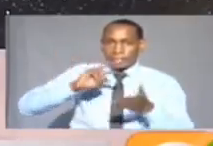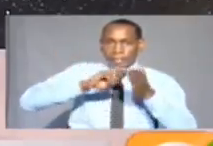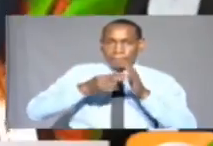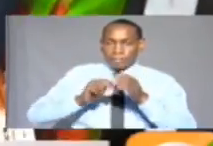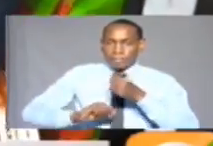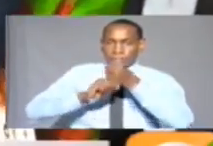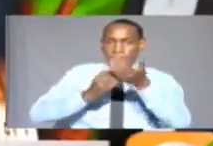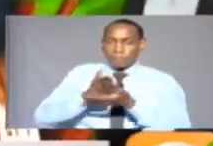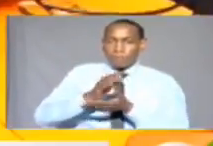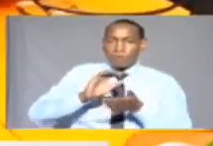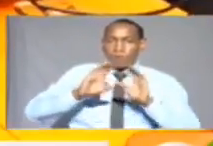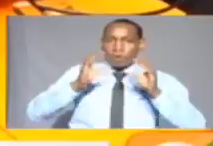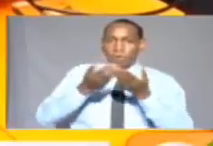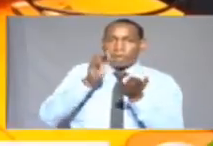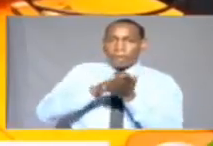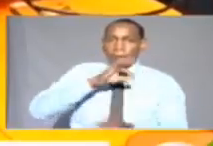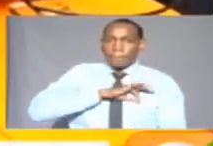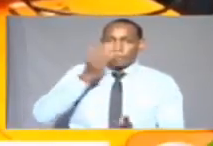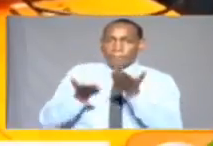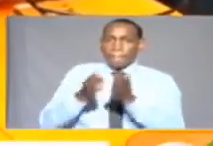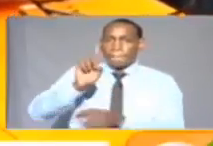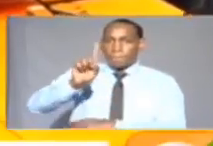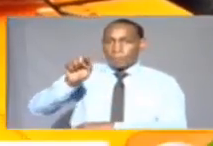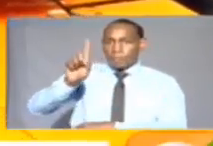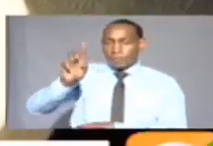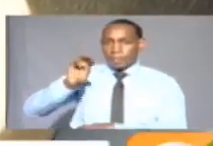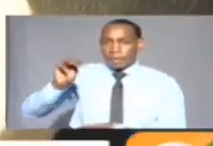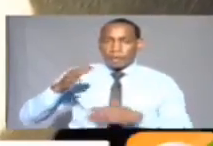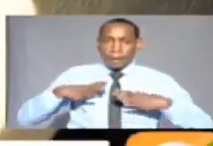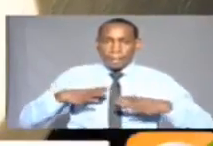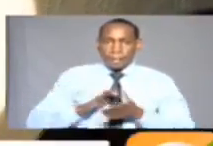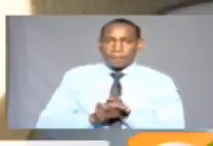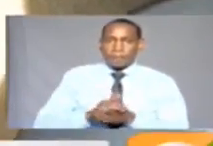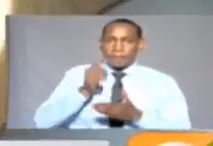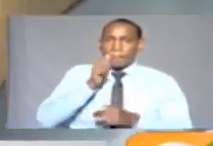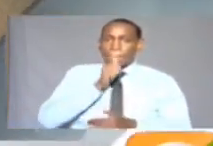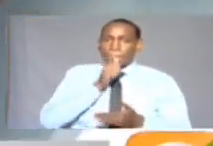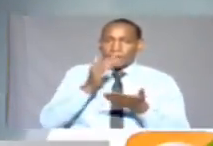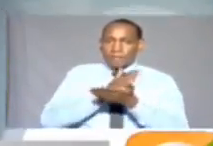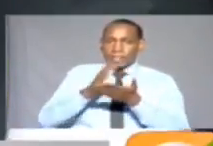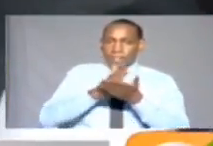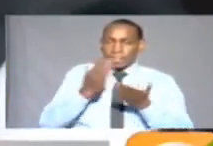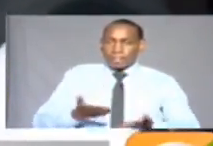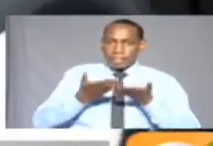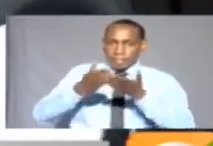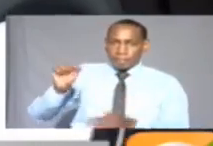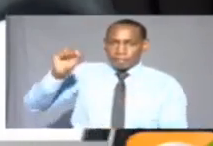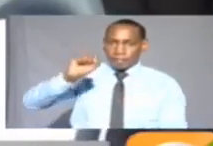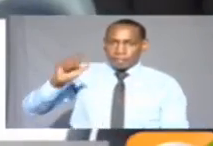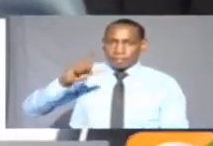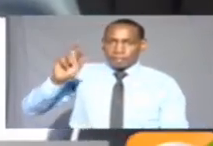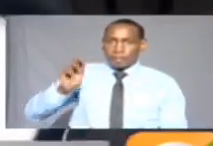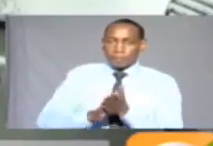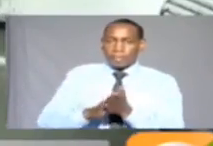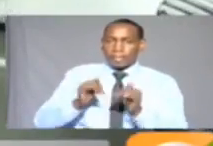by the World Bank, will benefit an estimated 1.1 million people as the private sector provides them with solar and clean